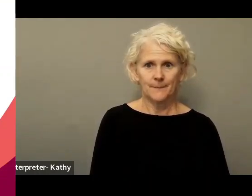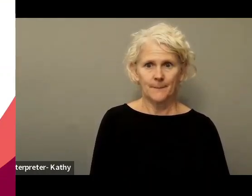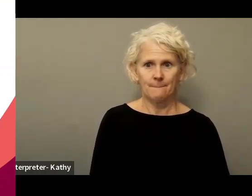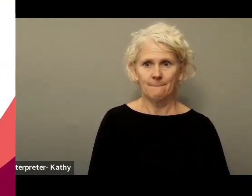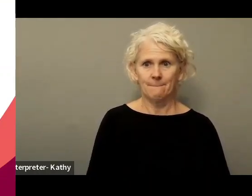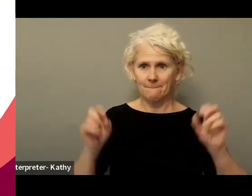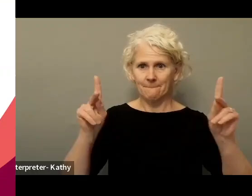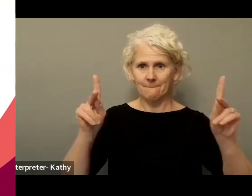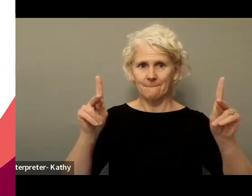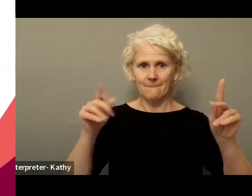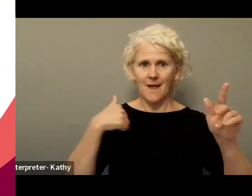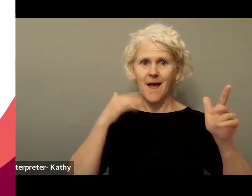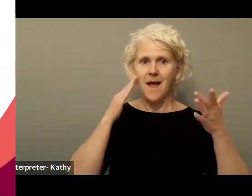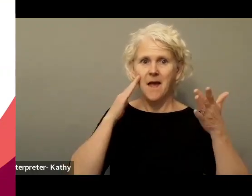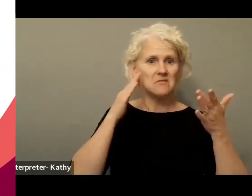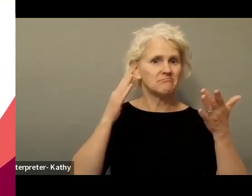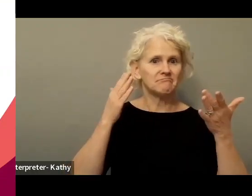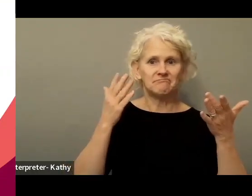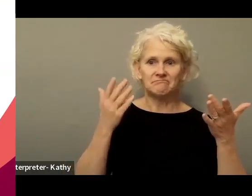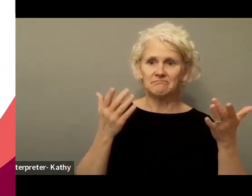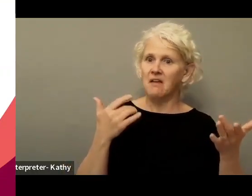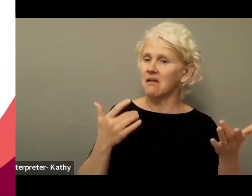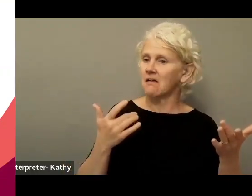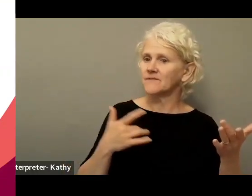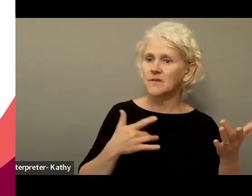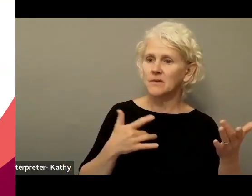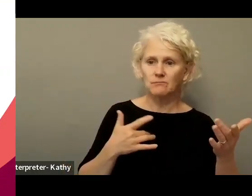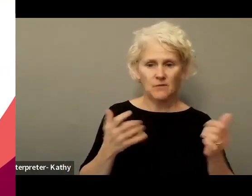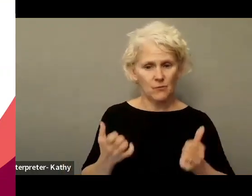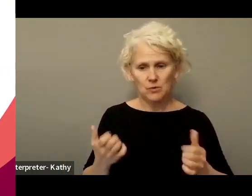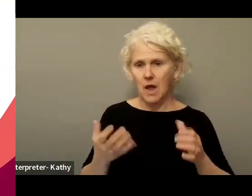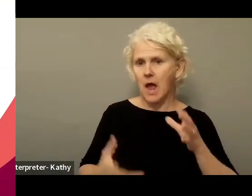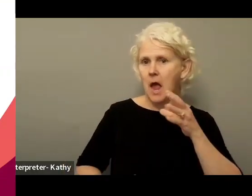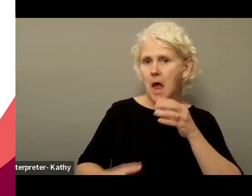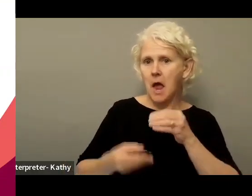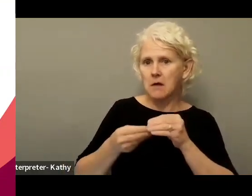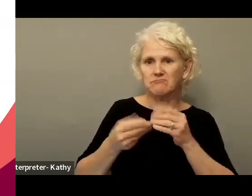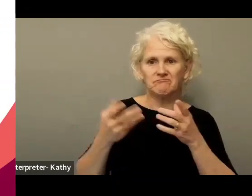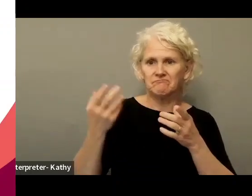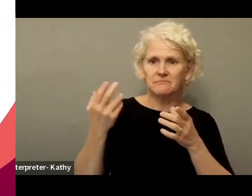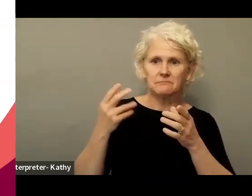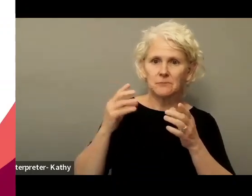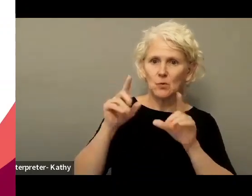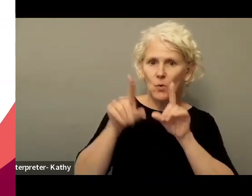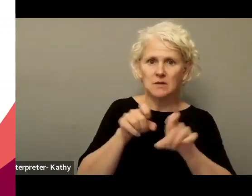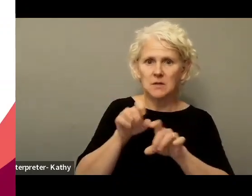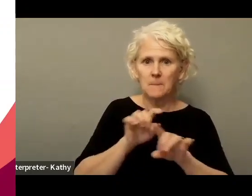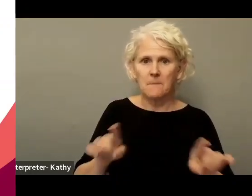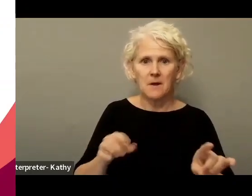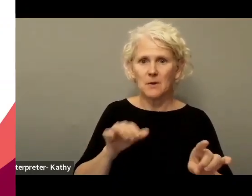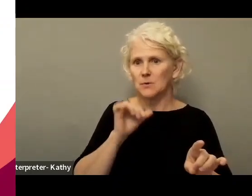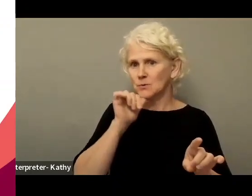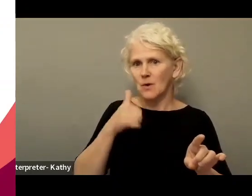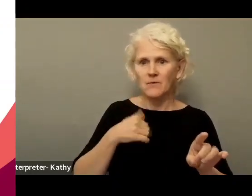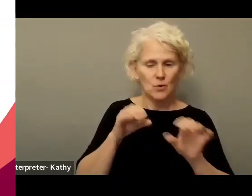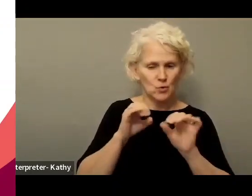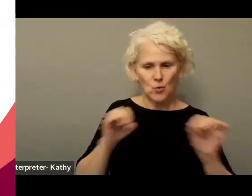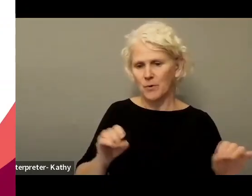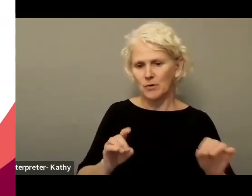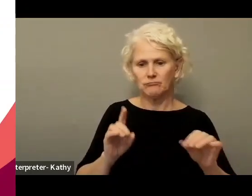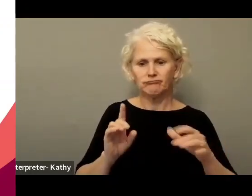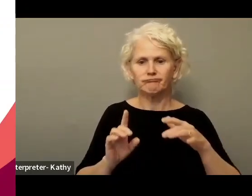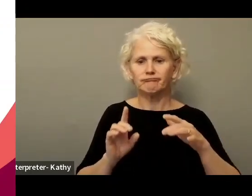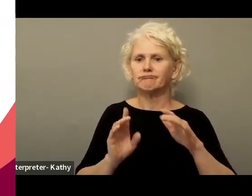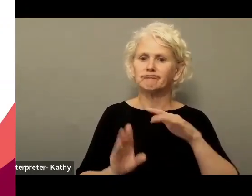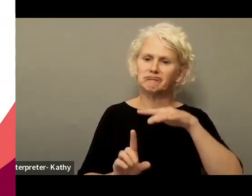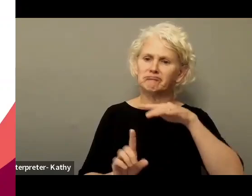All right, well, I will, when you can feel free to jump in, but I'm going to go ahead as long as we don't have anybody jumping in right